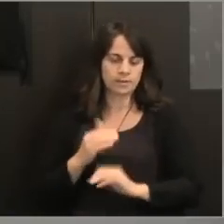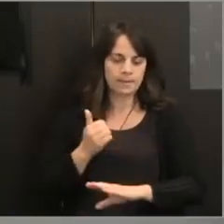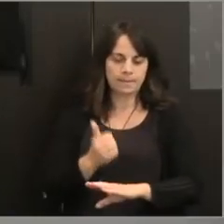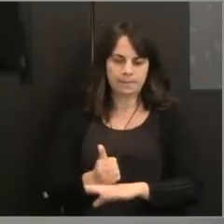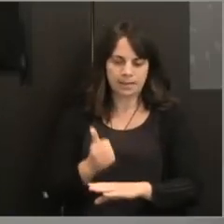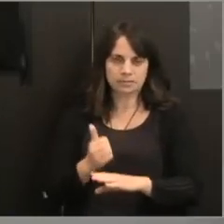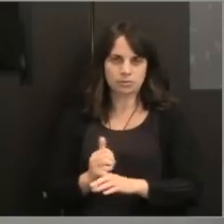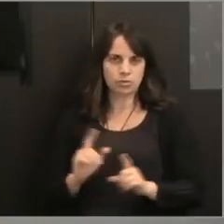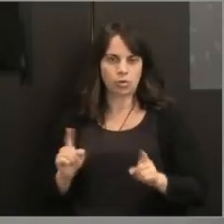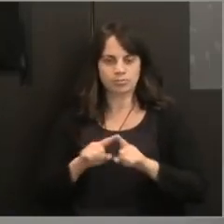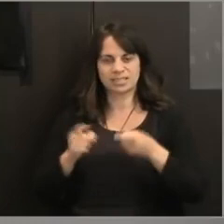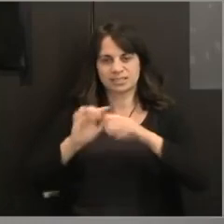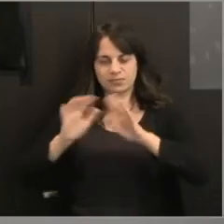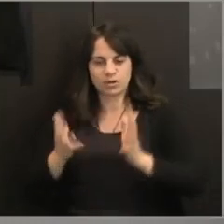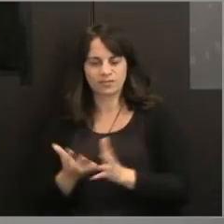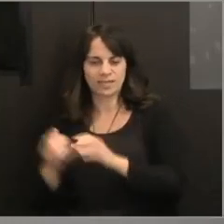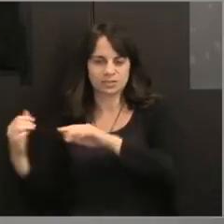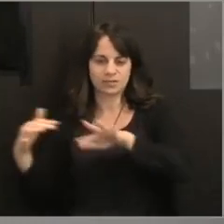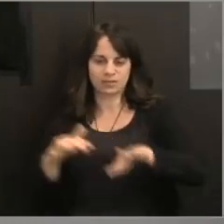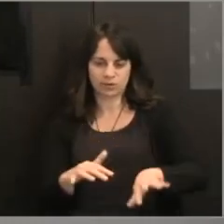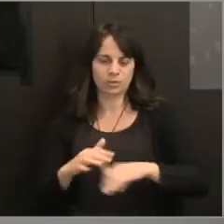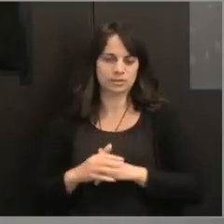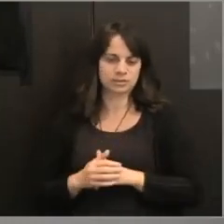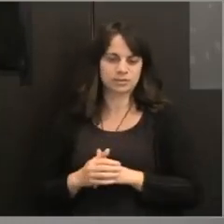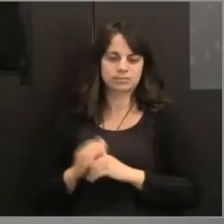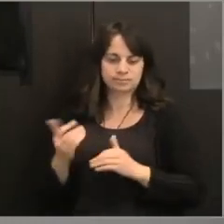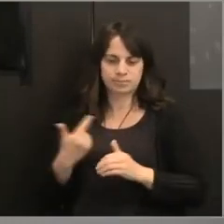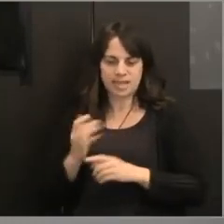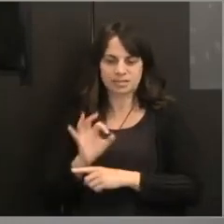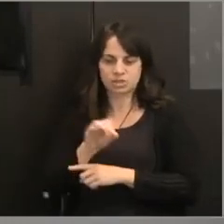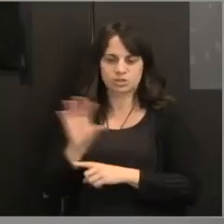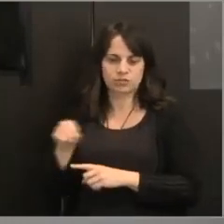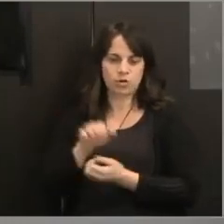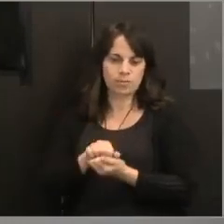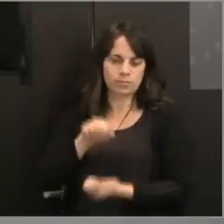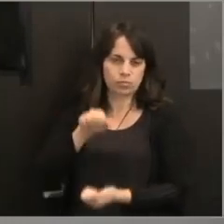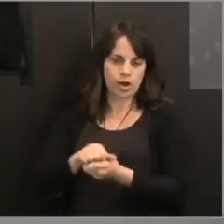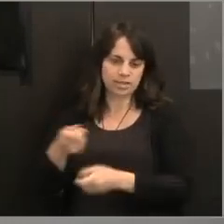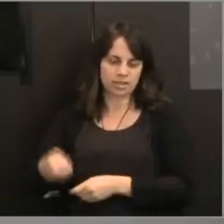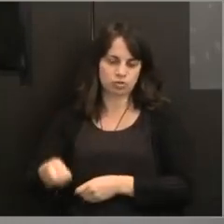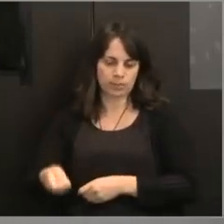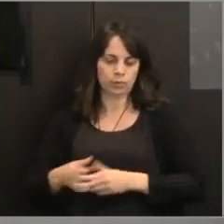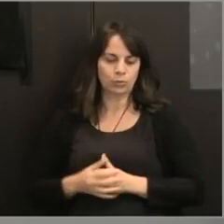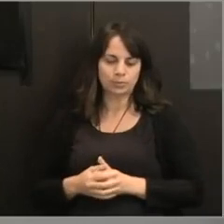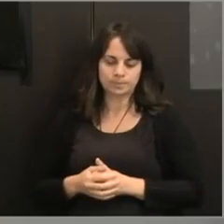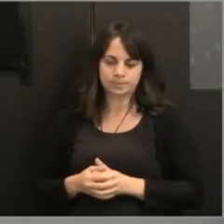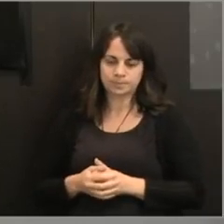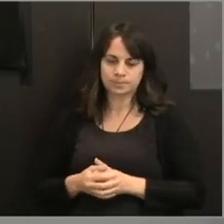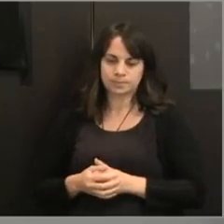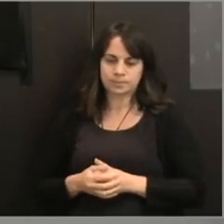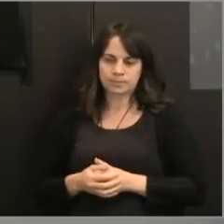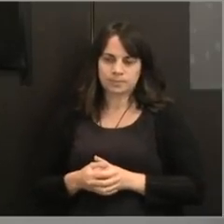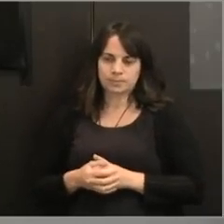notion of different spheres of influence suggested by the Waitangi Tribunal. In each